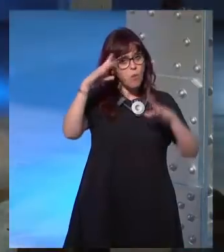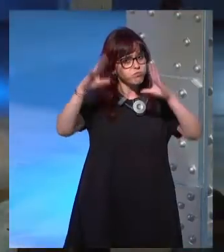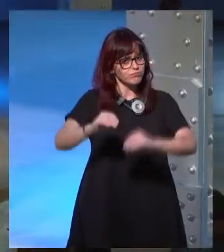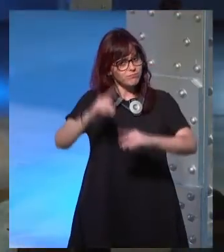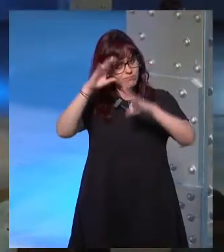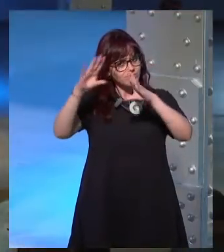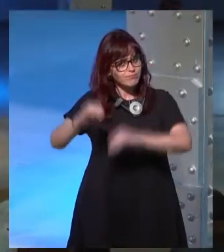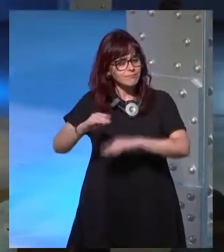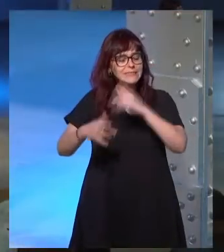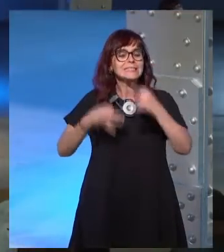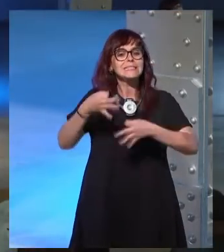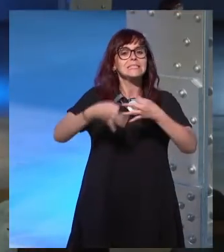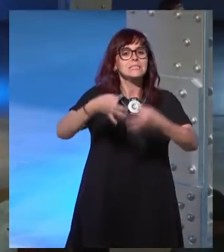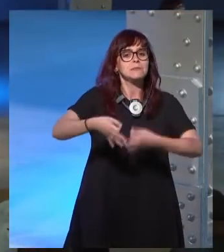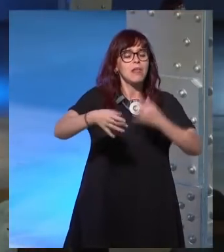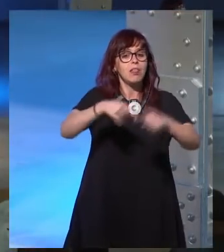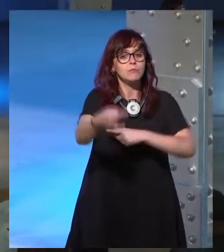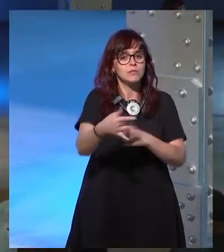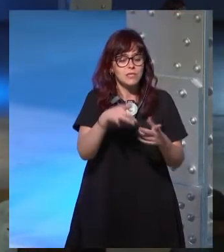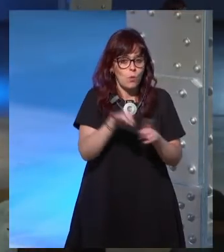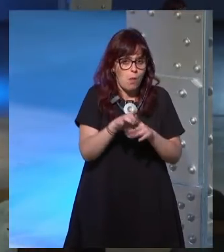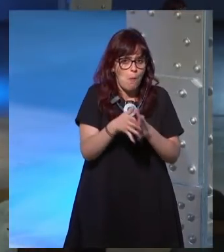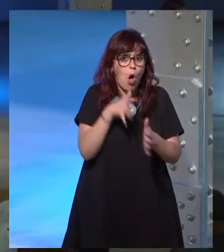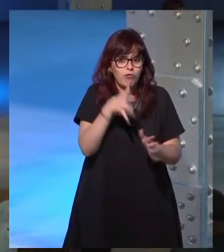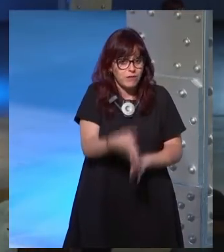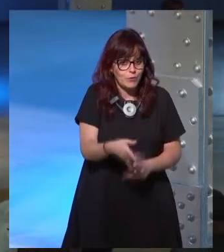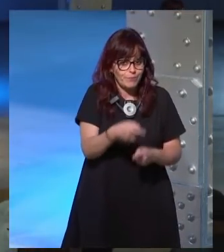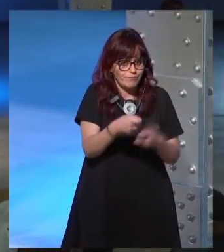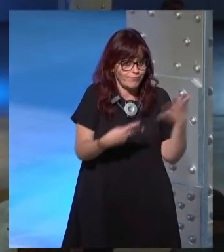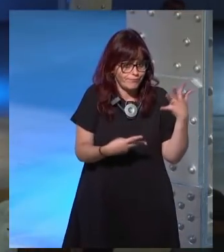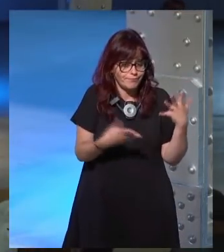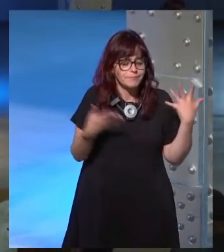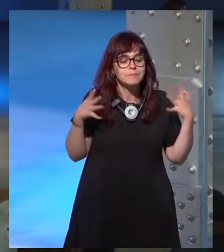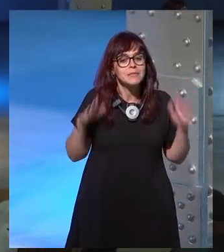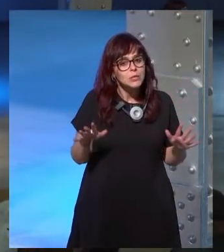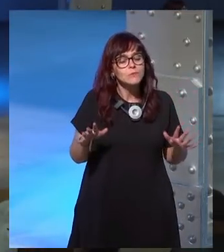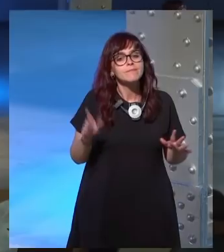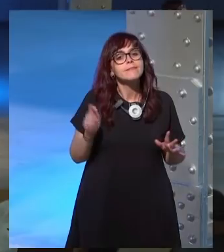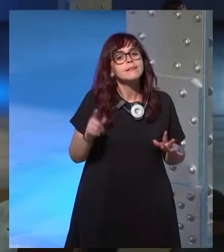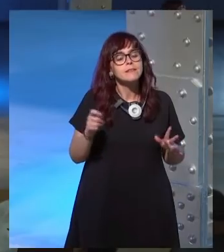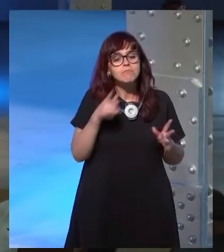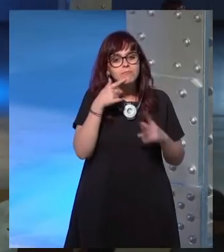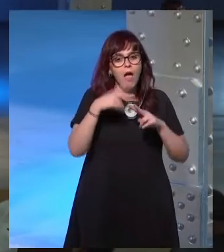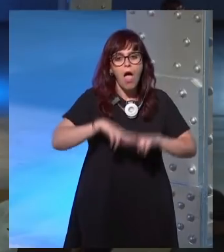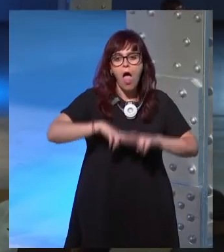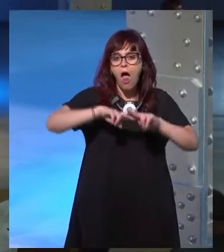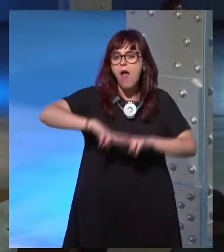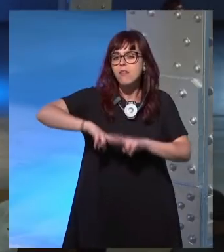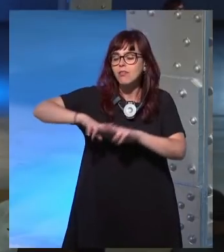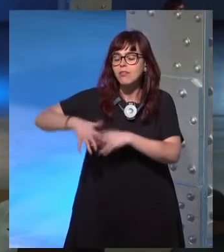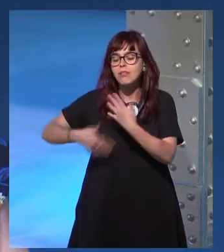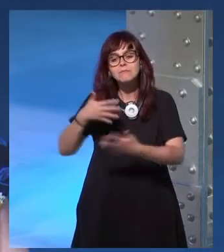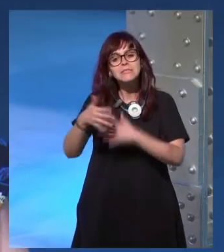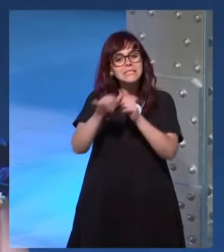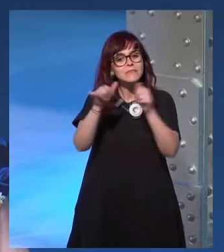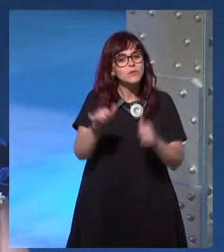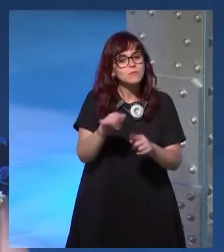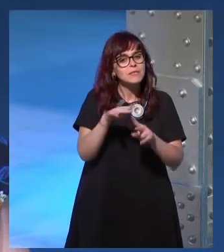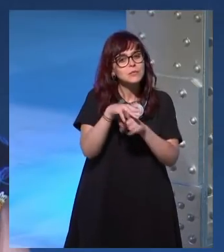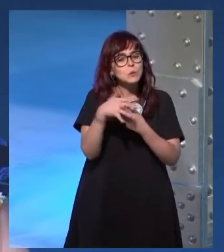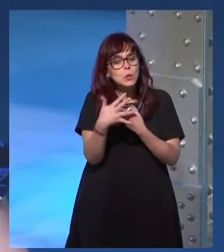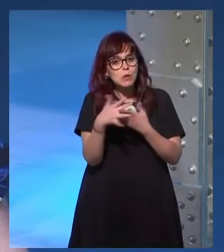behind each blockage or stop, we have several reasons always.